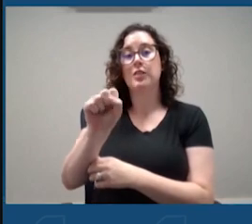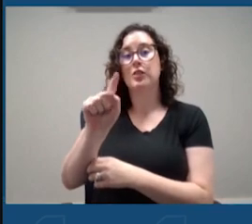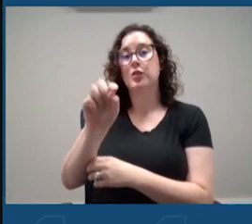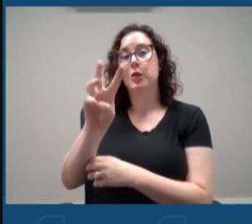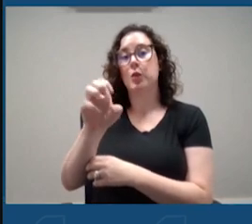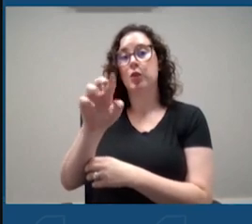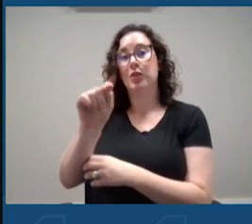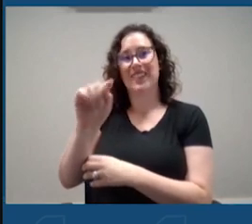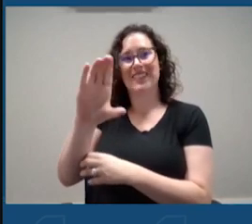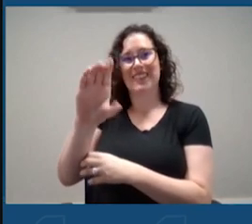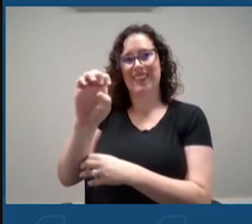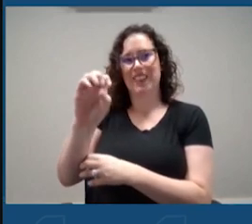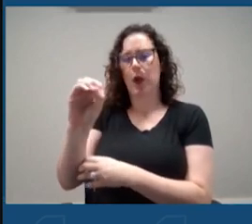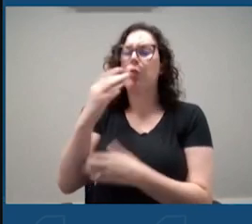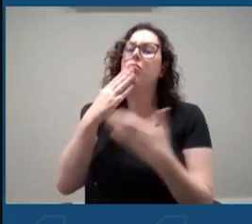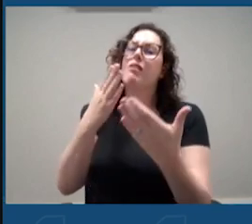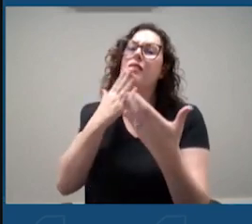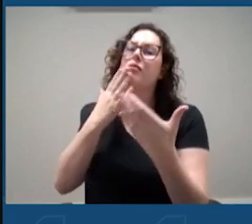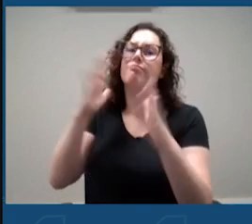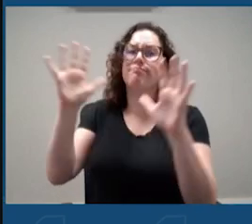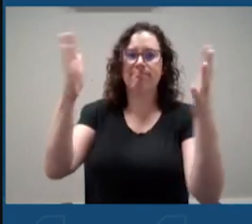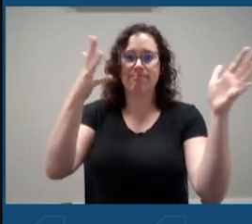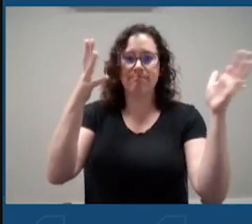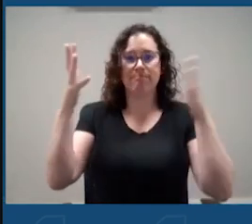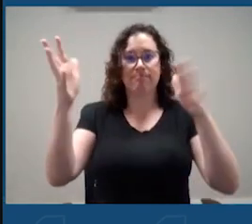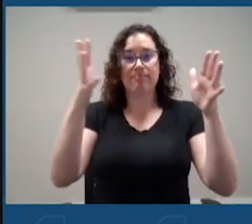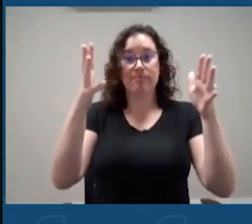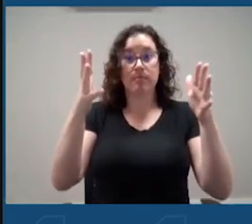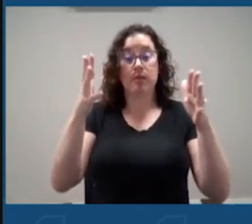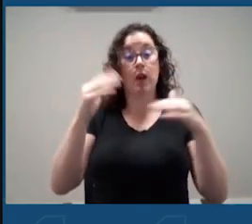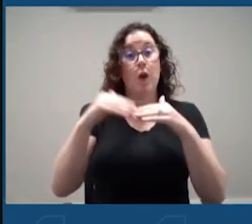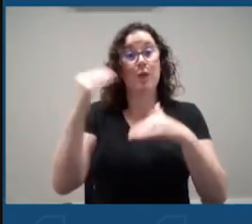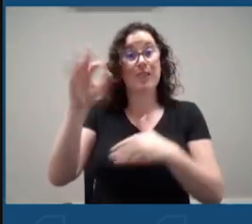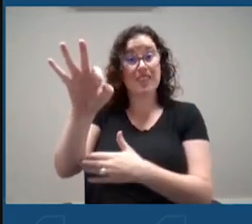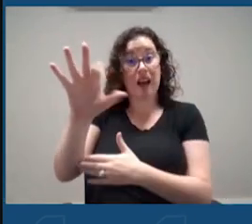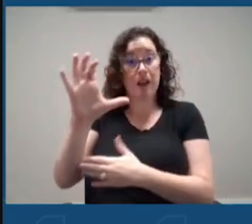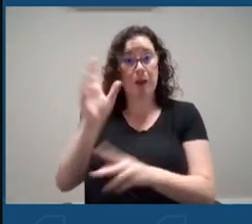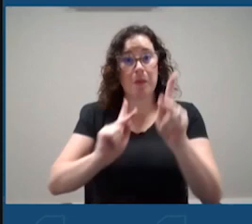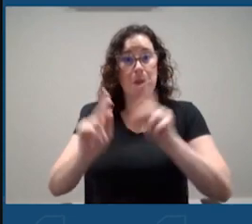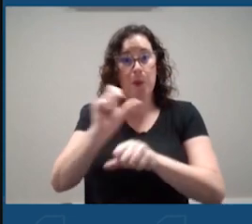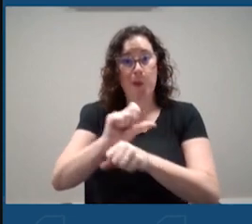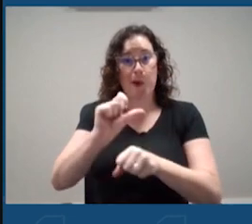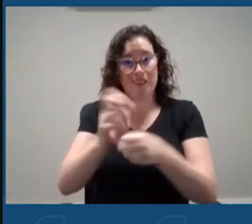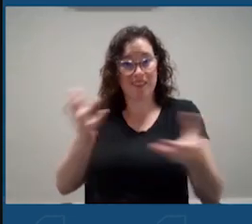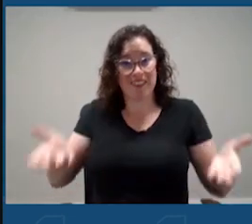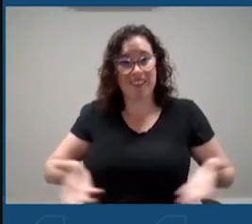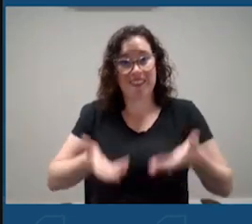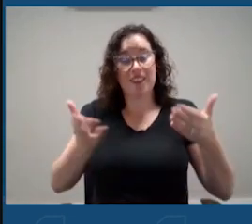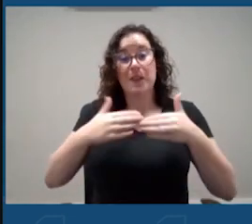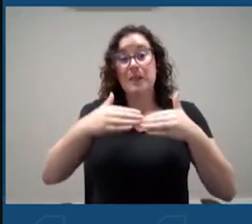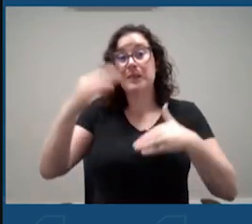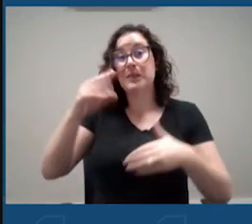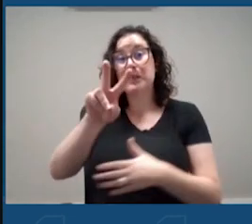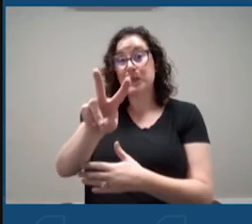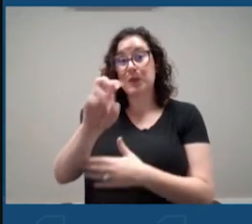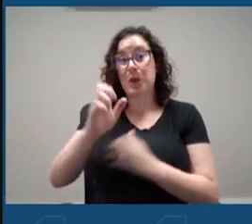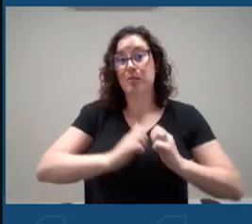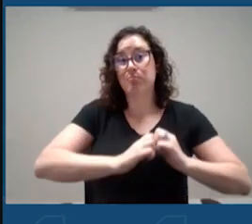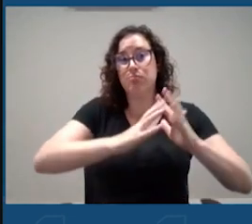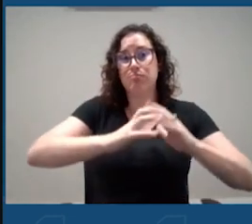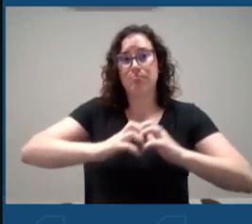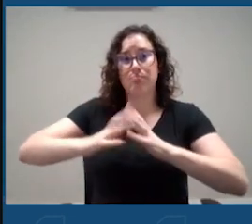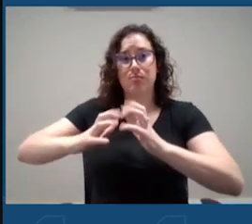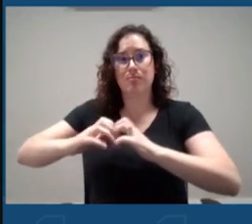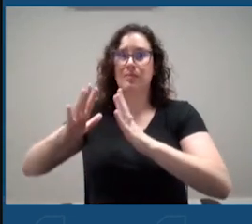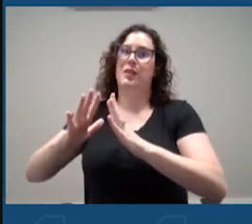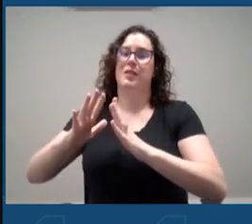CEO. Over 900 people working here, over 200 startups. This is exactly what we had in mind